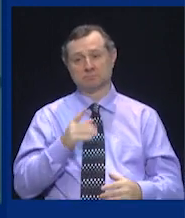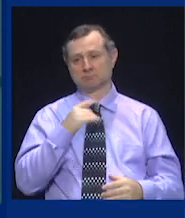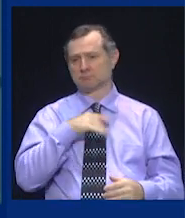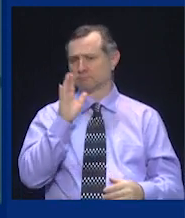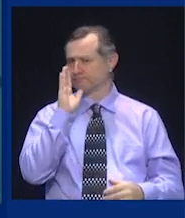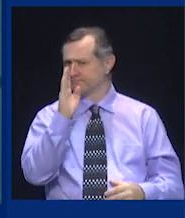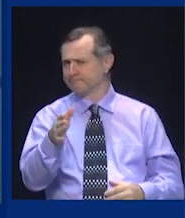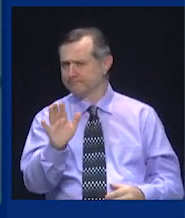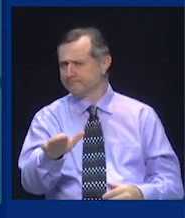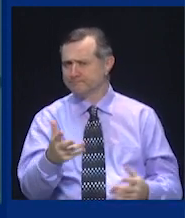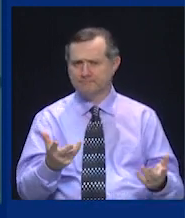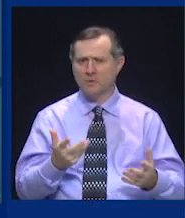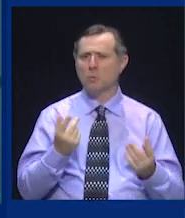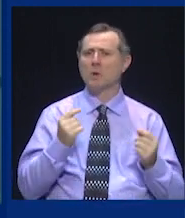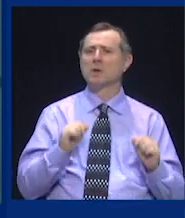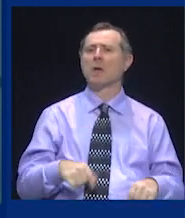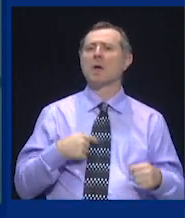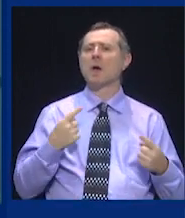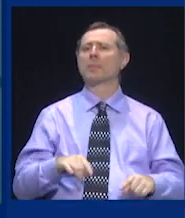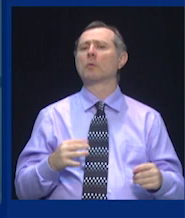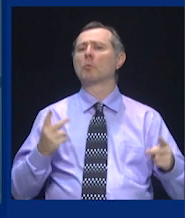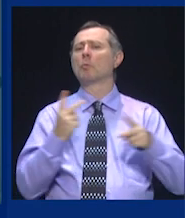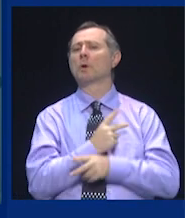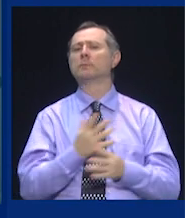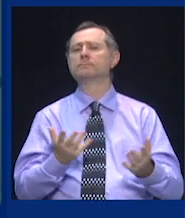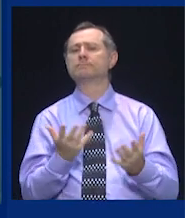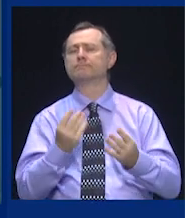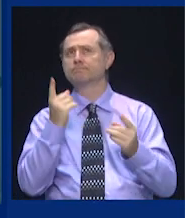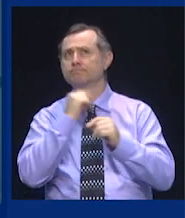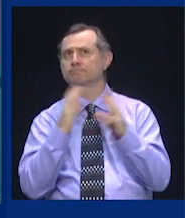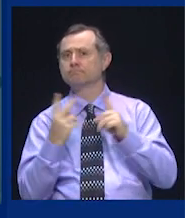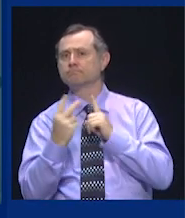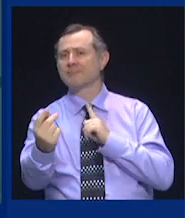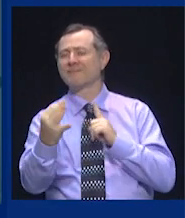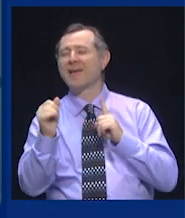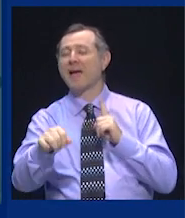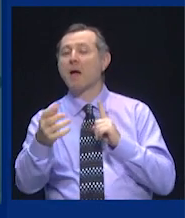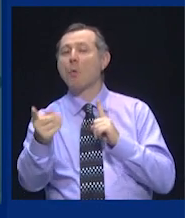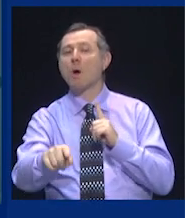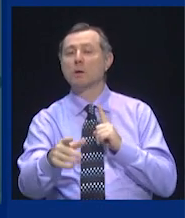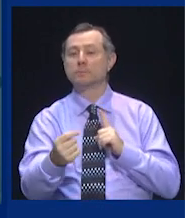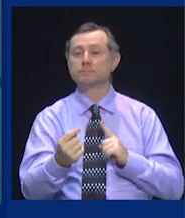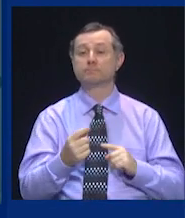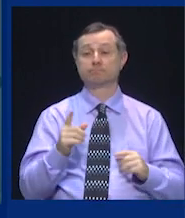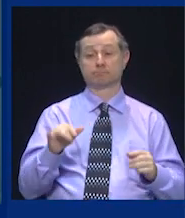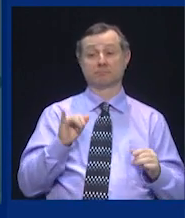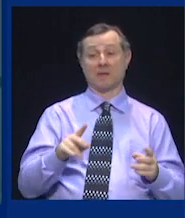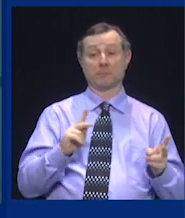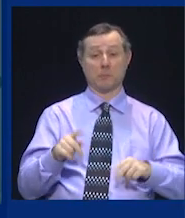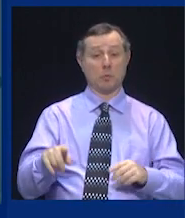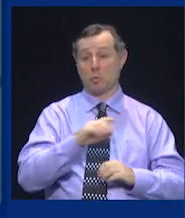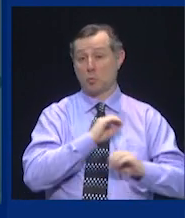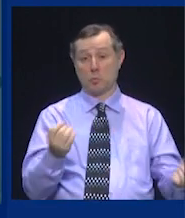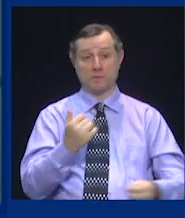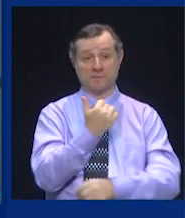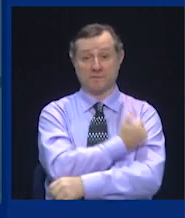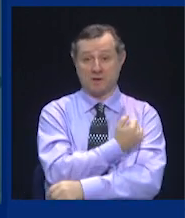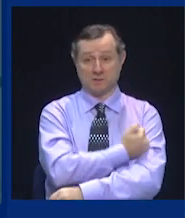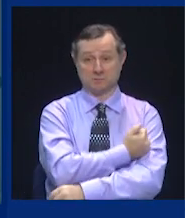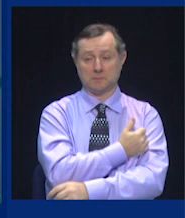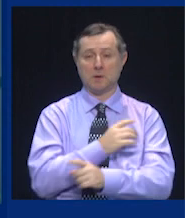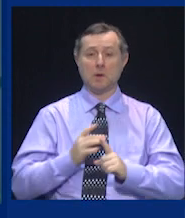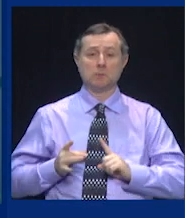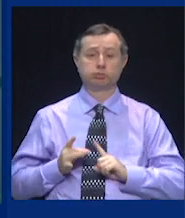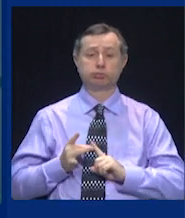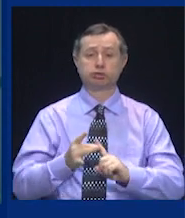case scenario. Worst case scenario, a large number of unvaccinated get sick, and even worse